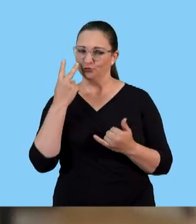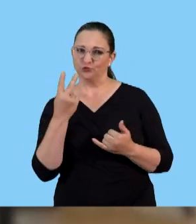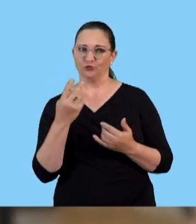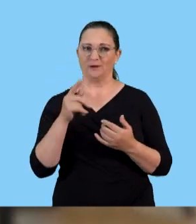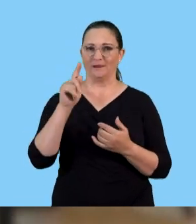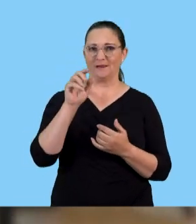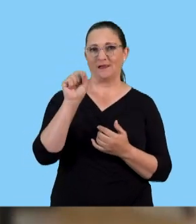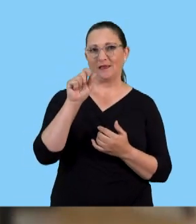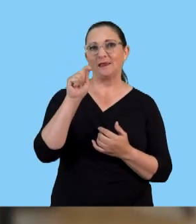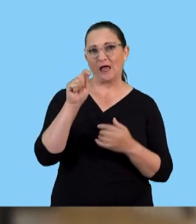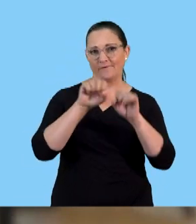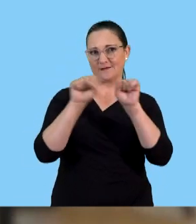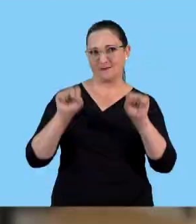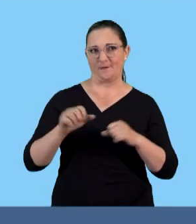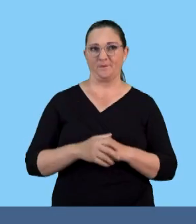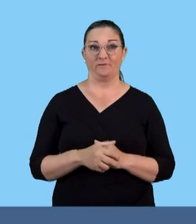systems.